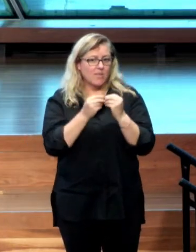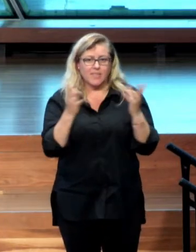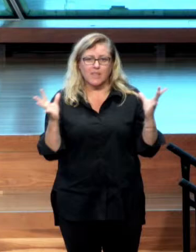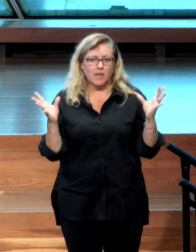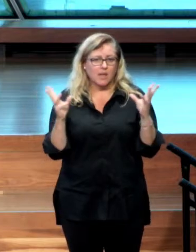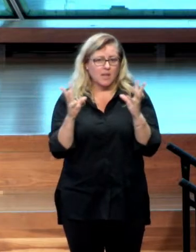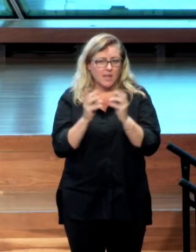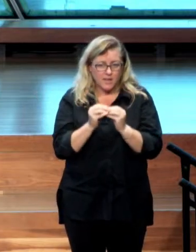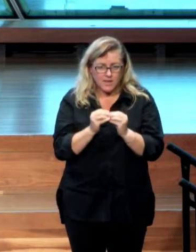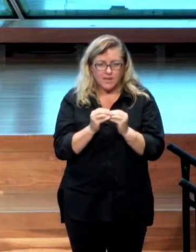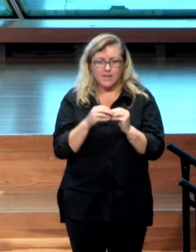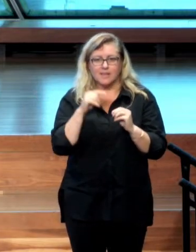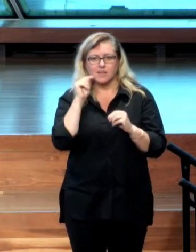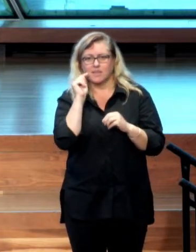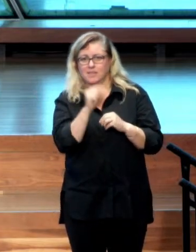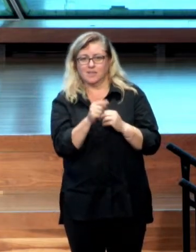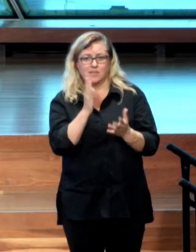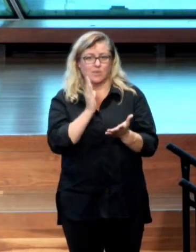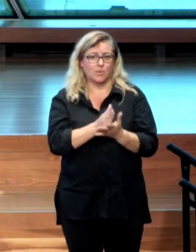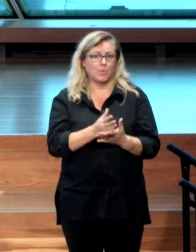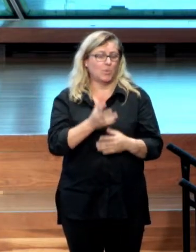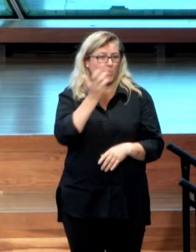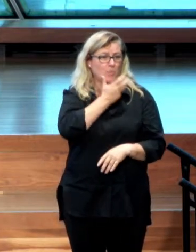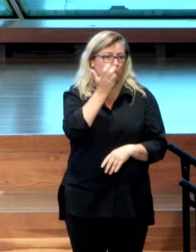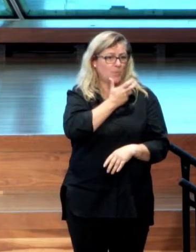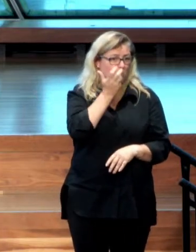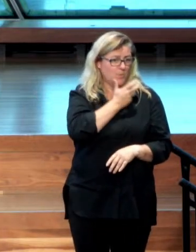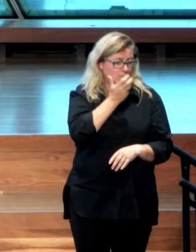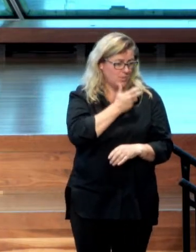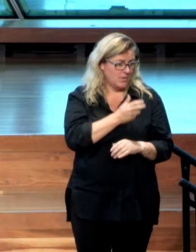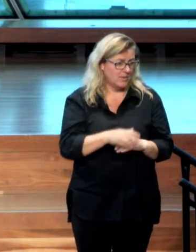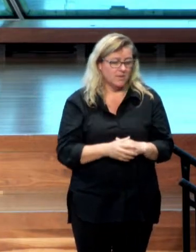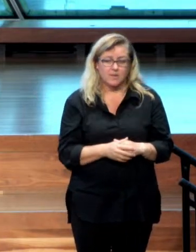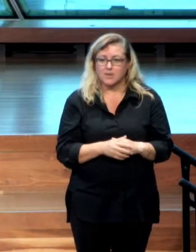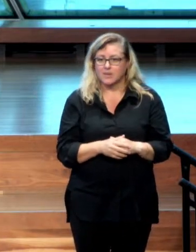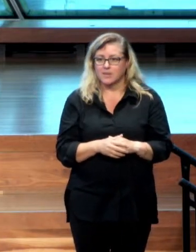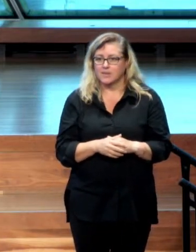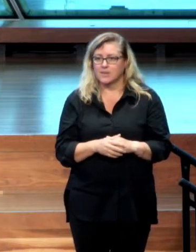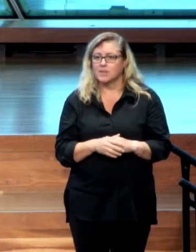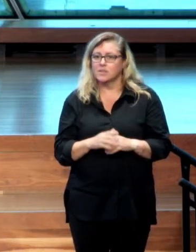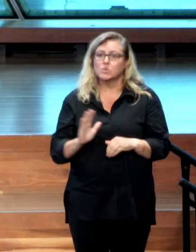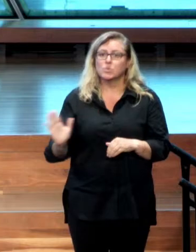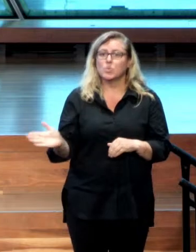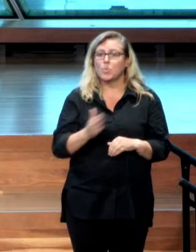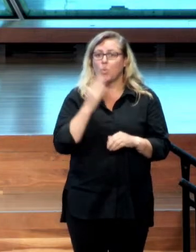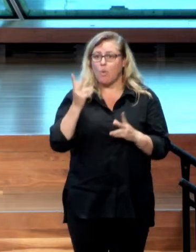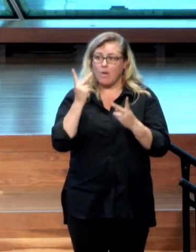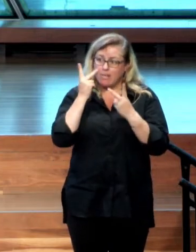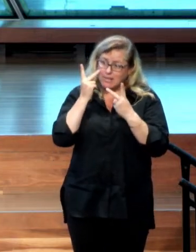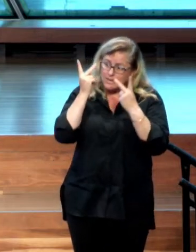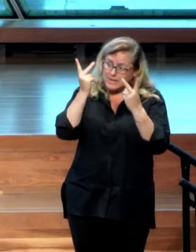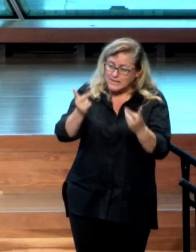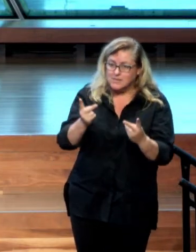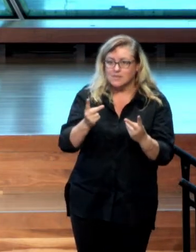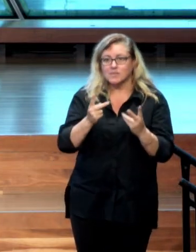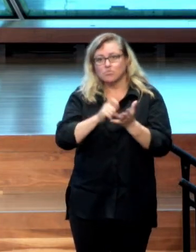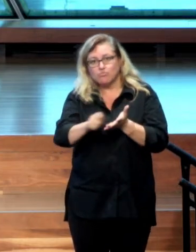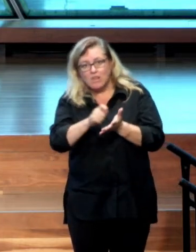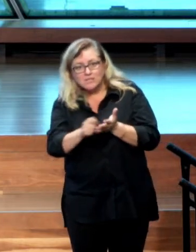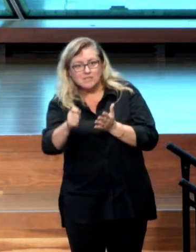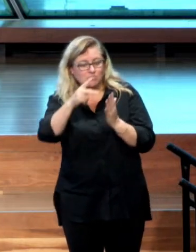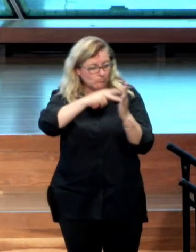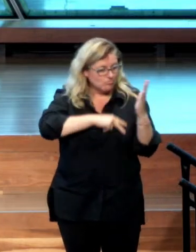it's quite a logistical nightmare. To all our distinguished guests, writers, readers,